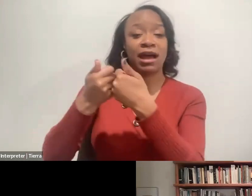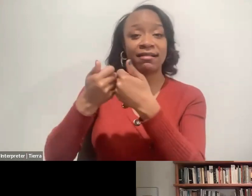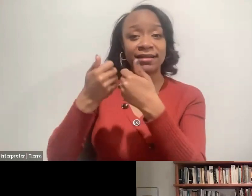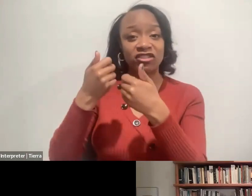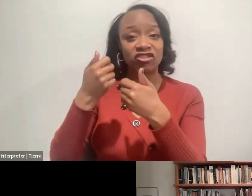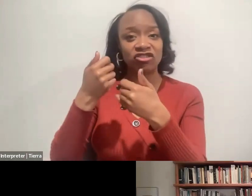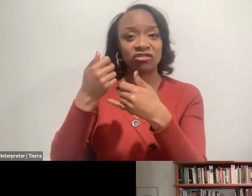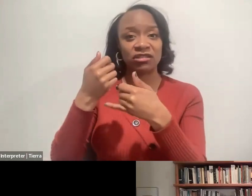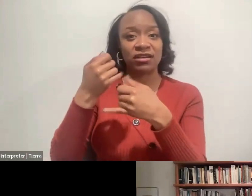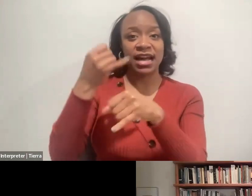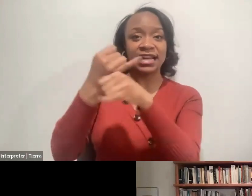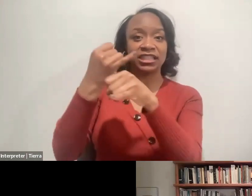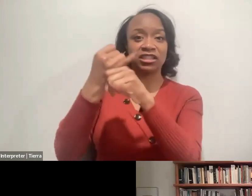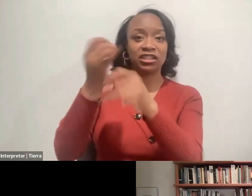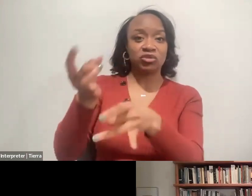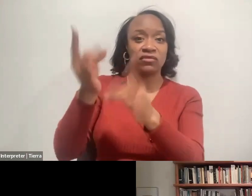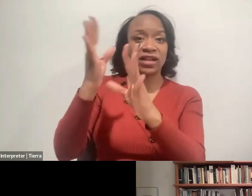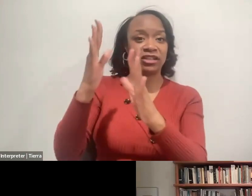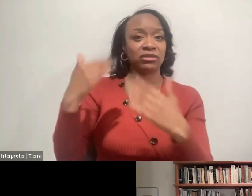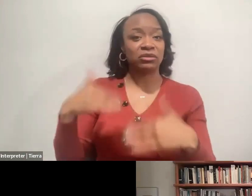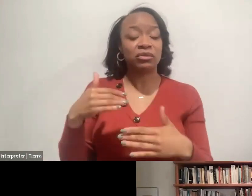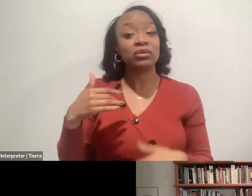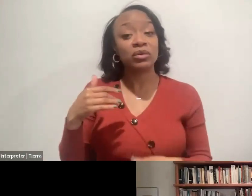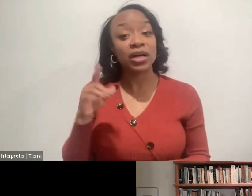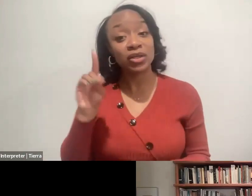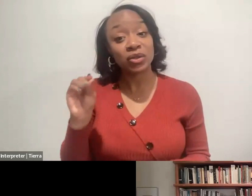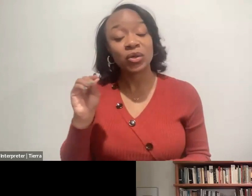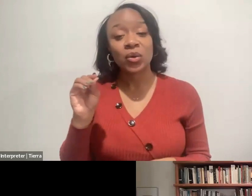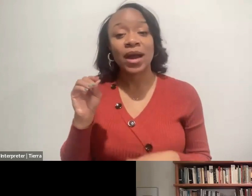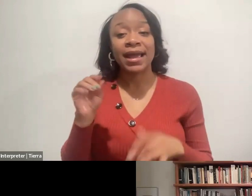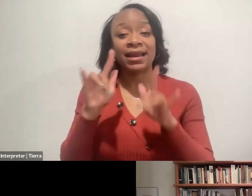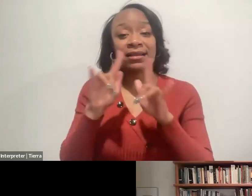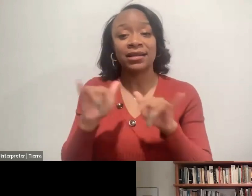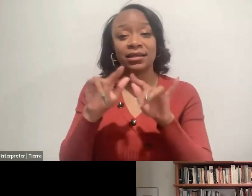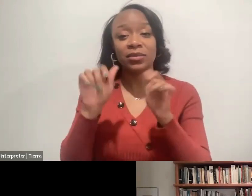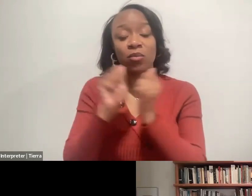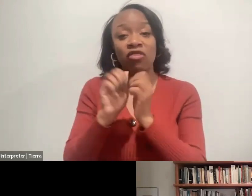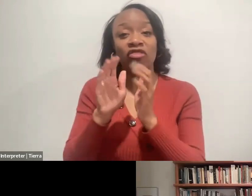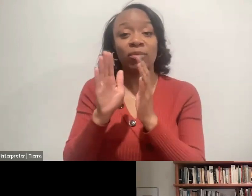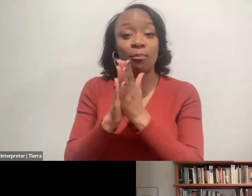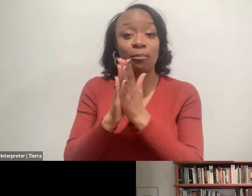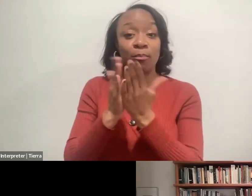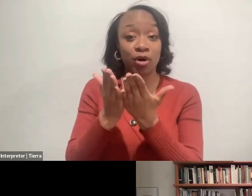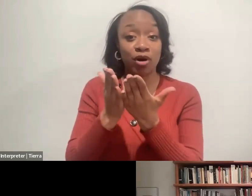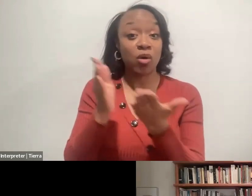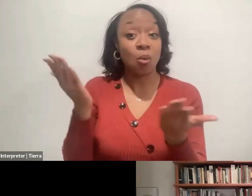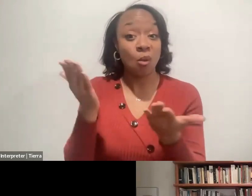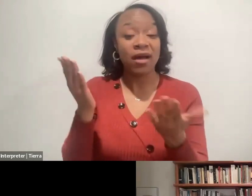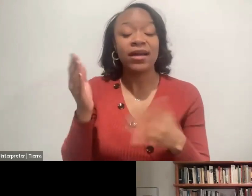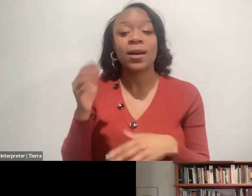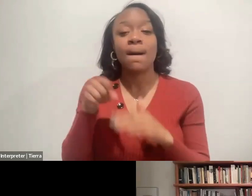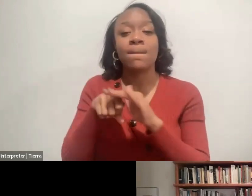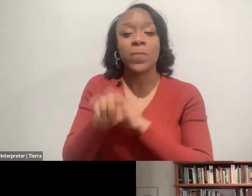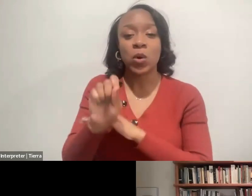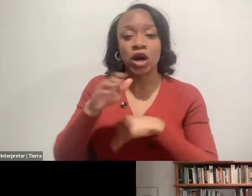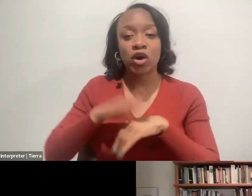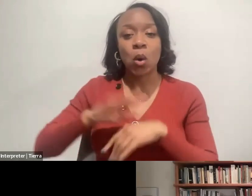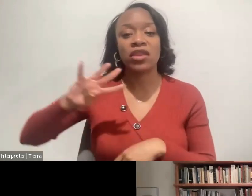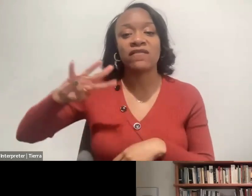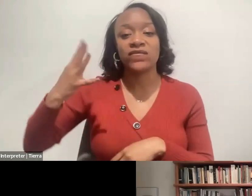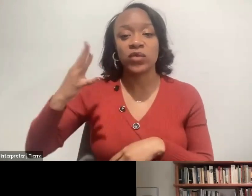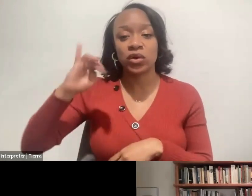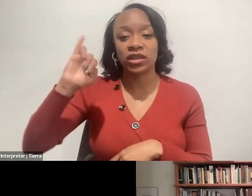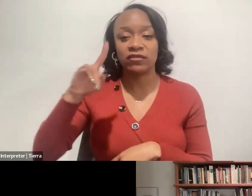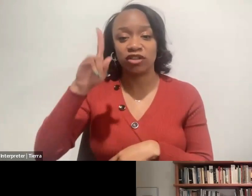in tandem of that book, also of Born on the 4th of July. And I was lucky